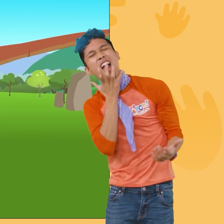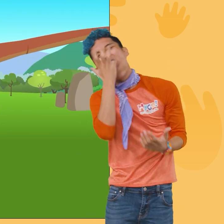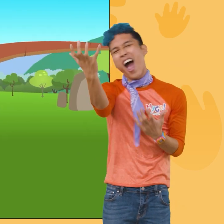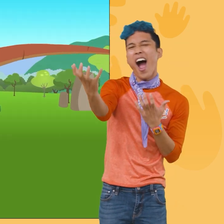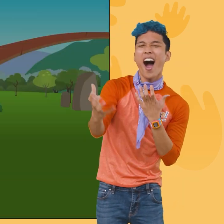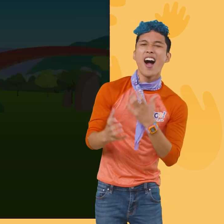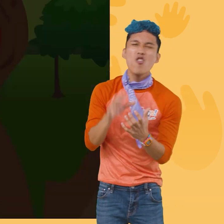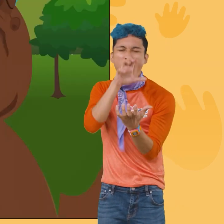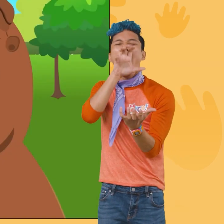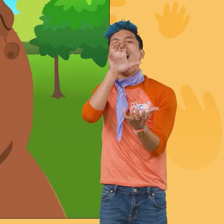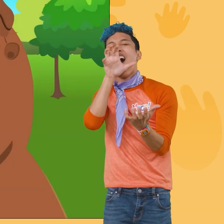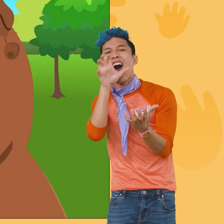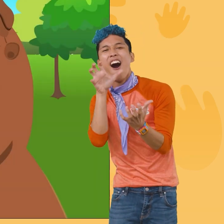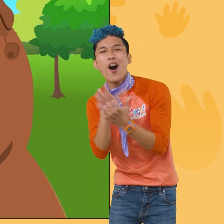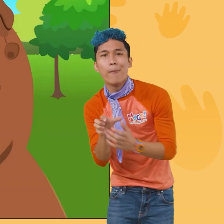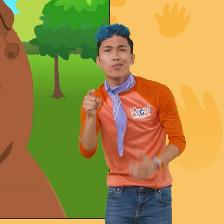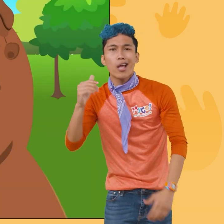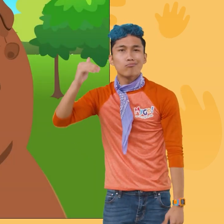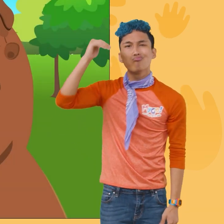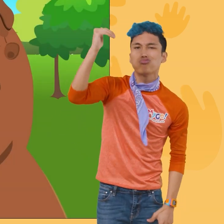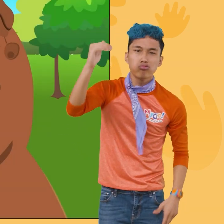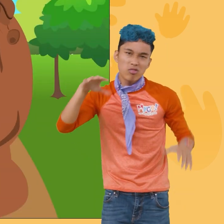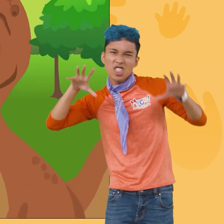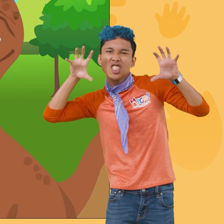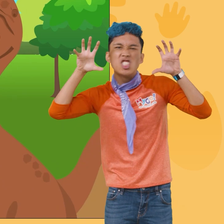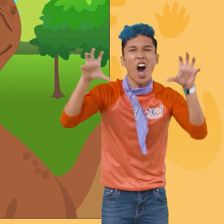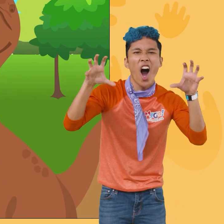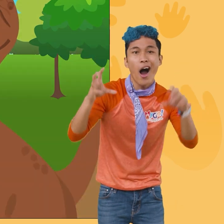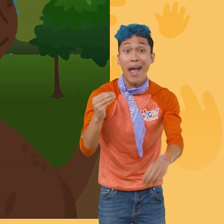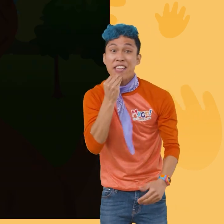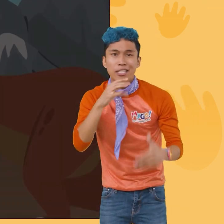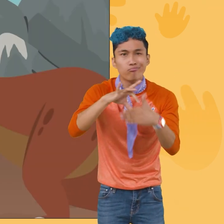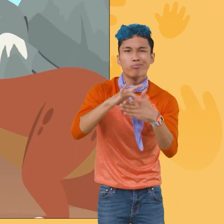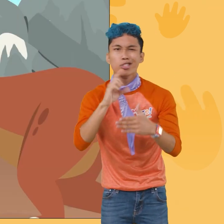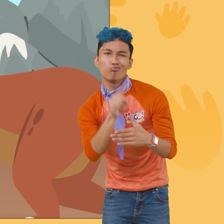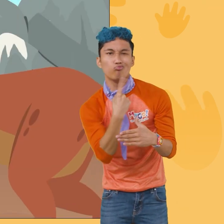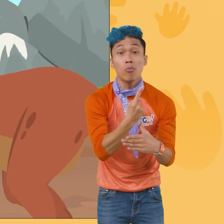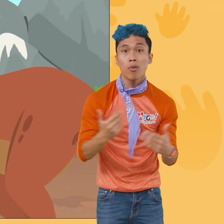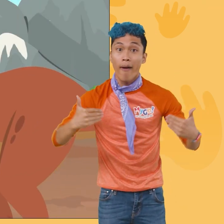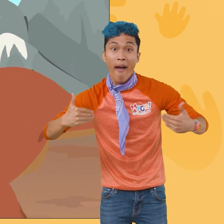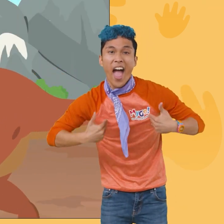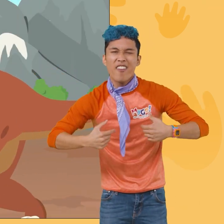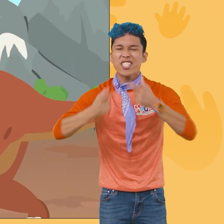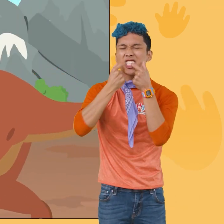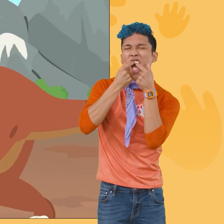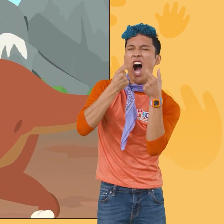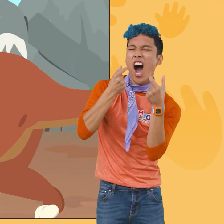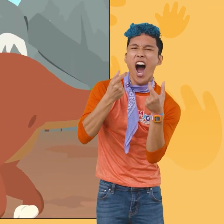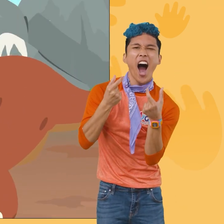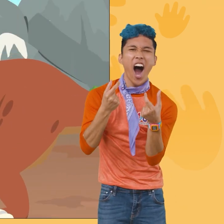mighty roar. They were large and fierce and they only ate meat. They had